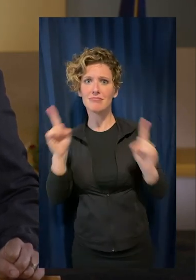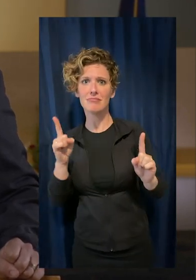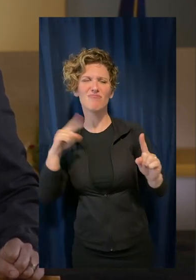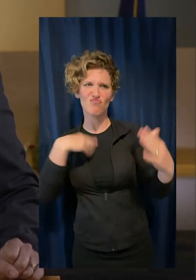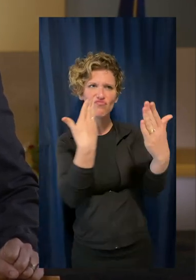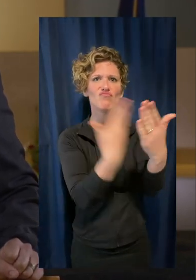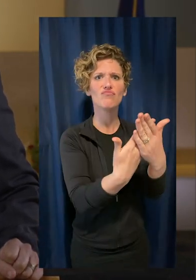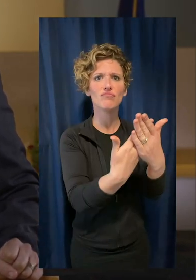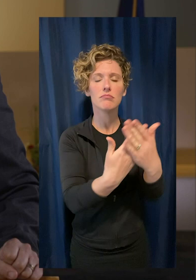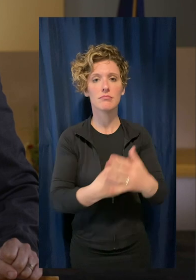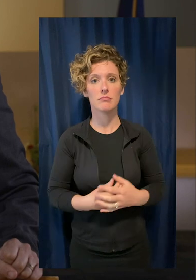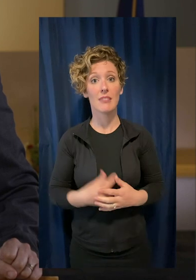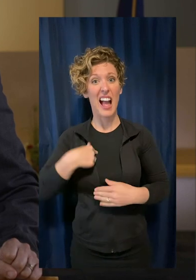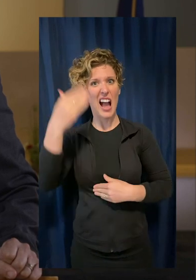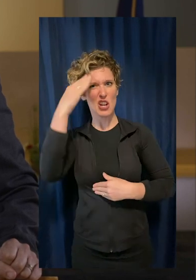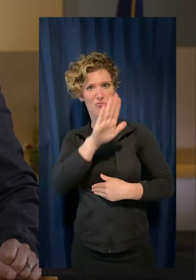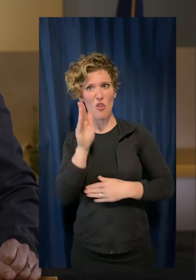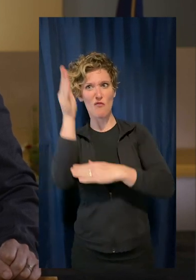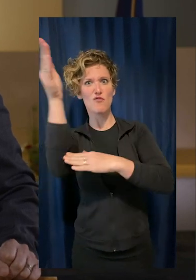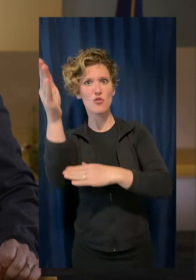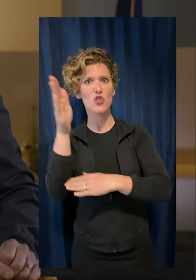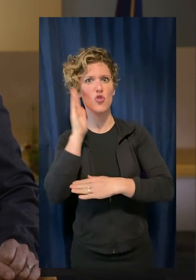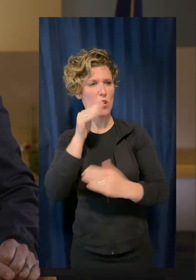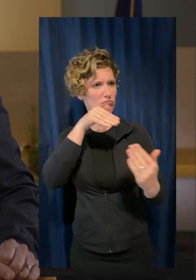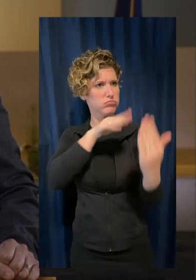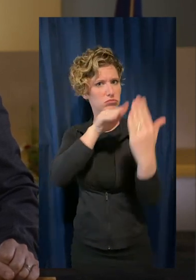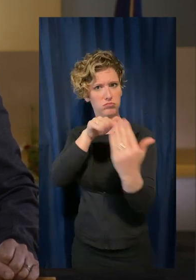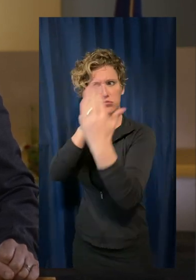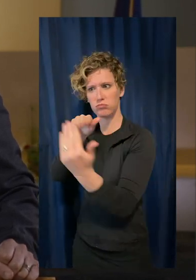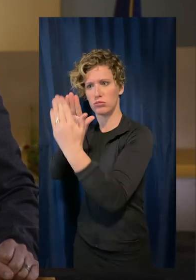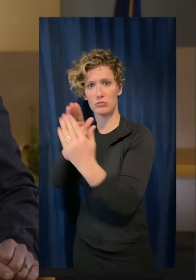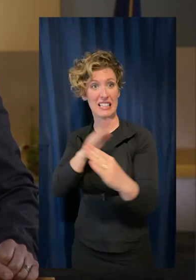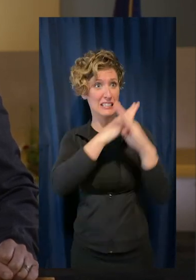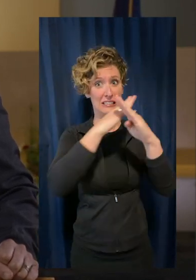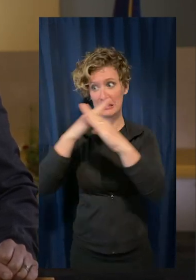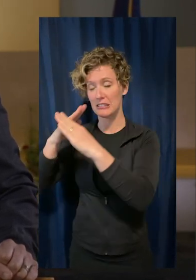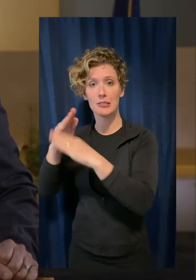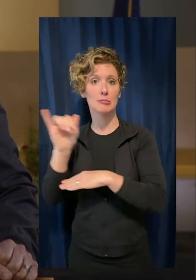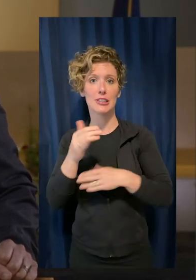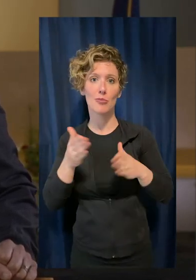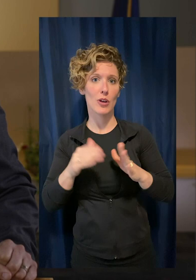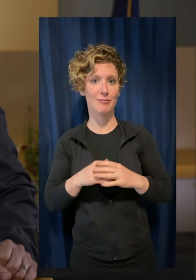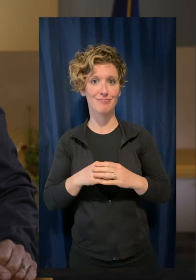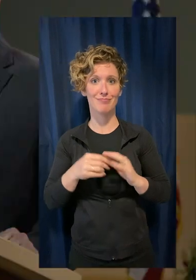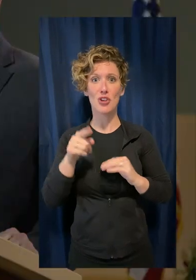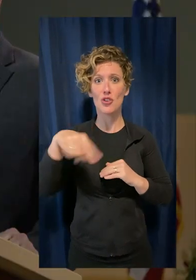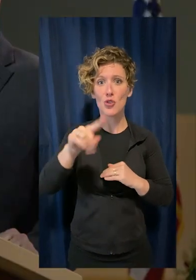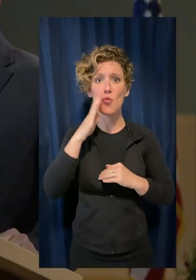life with the same resolve. You will go far, and I look forward to watching the impact you will make in our community and the greater